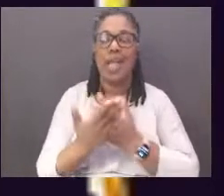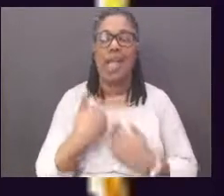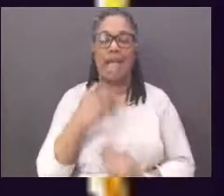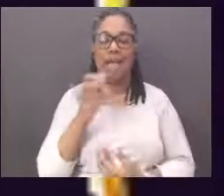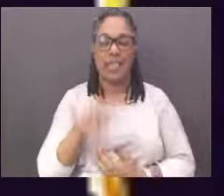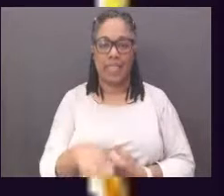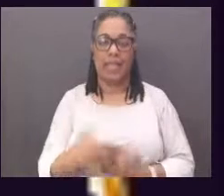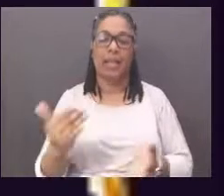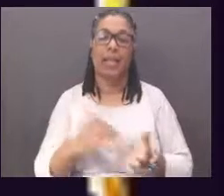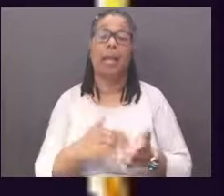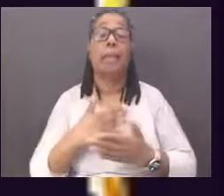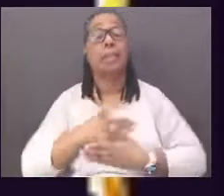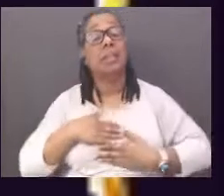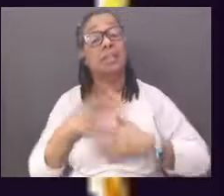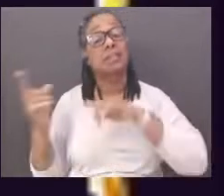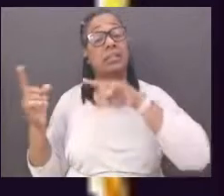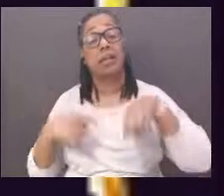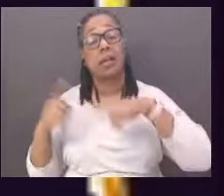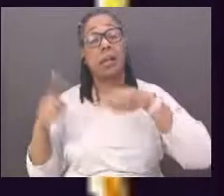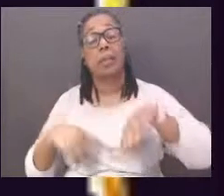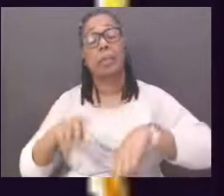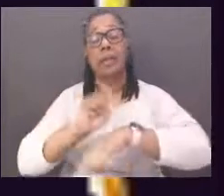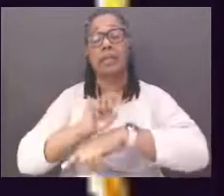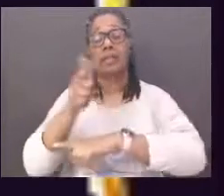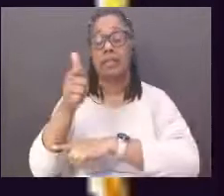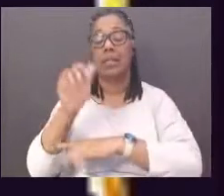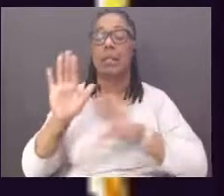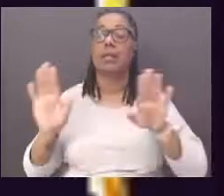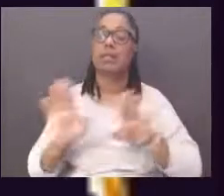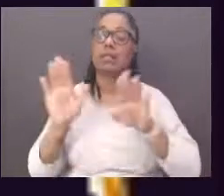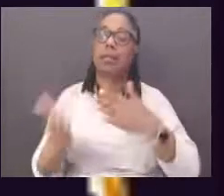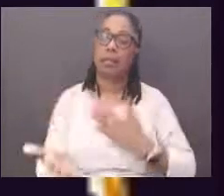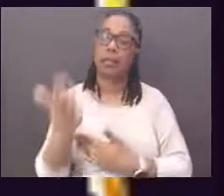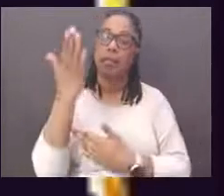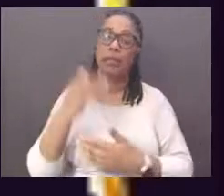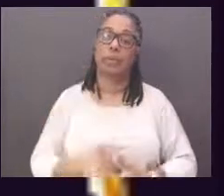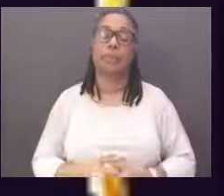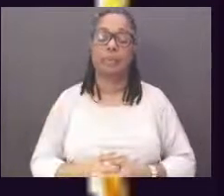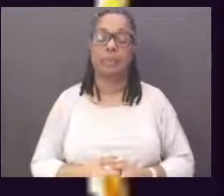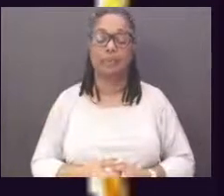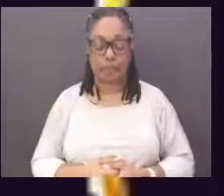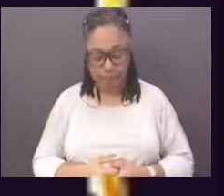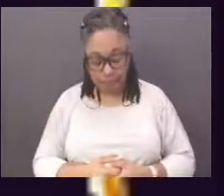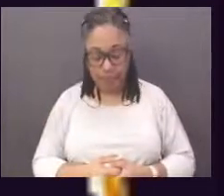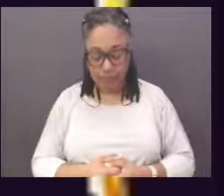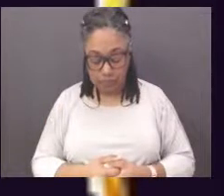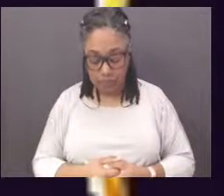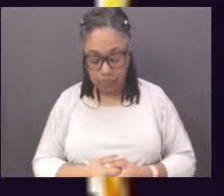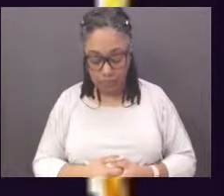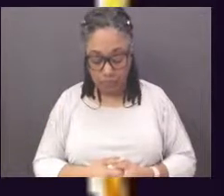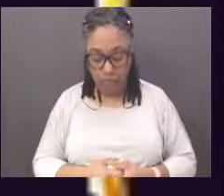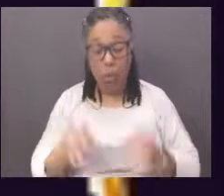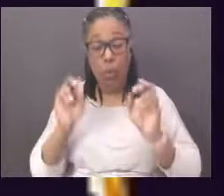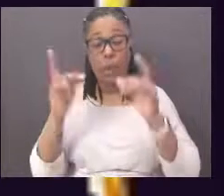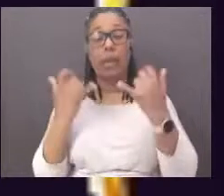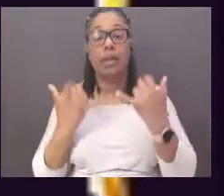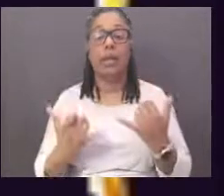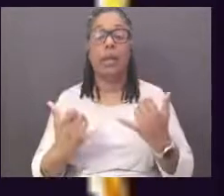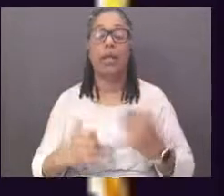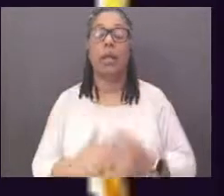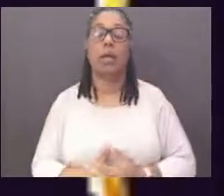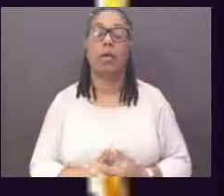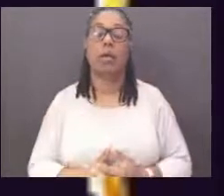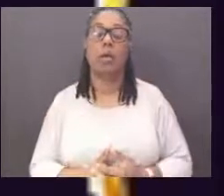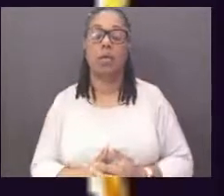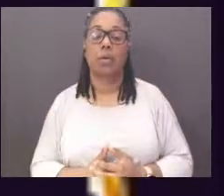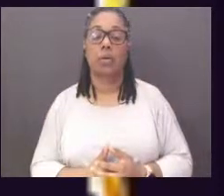Please come and be with us at 10 o'clock on Sunday mornings. But we want to turn your attention to this